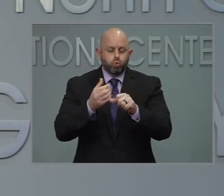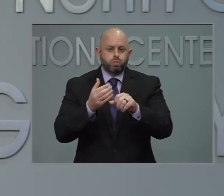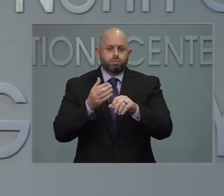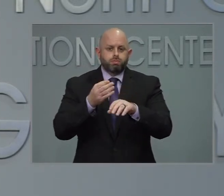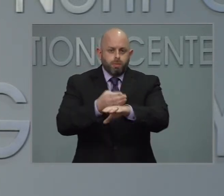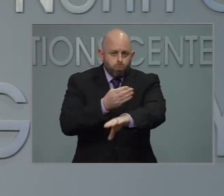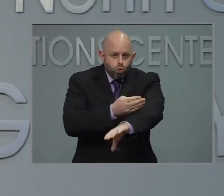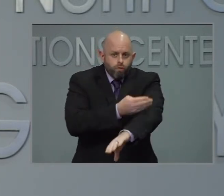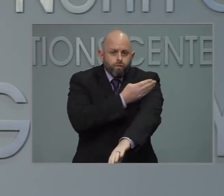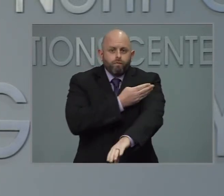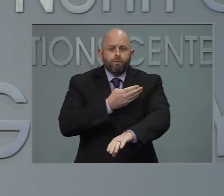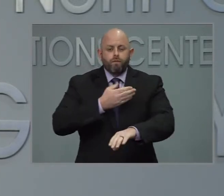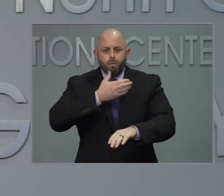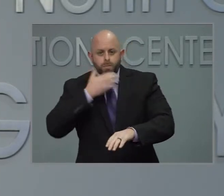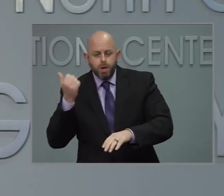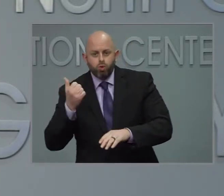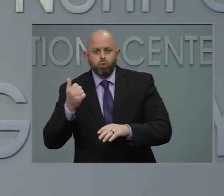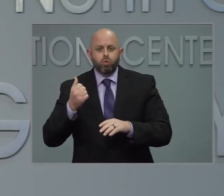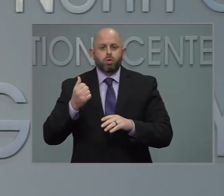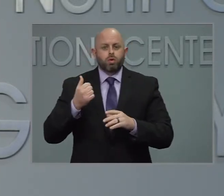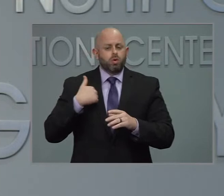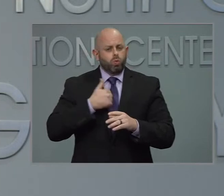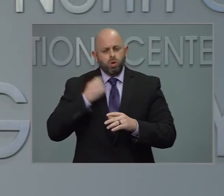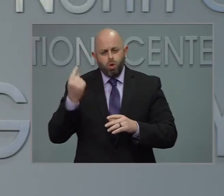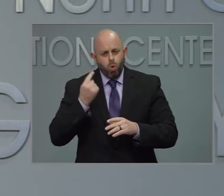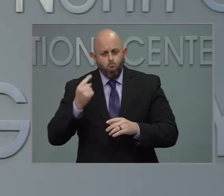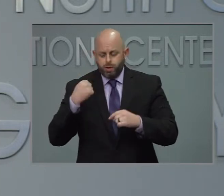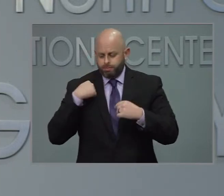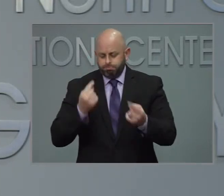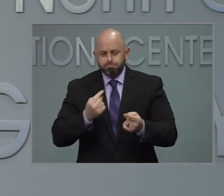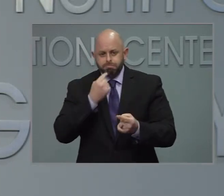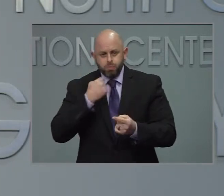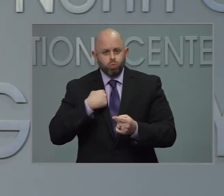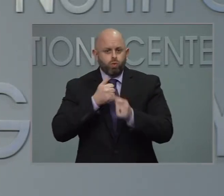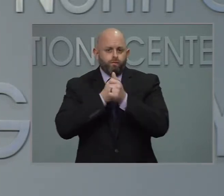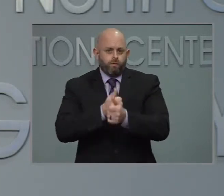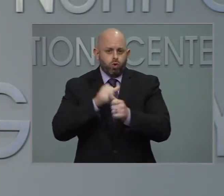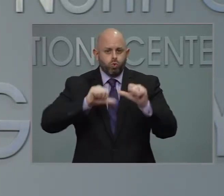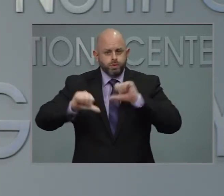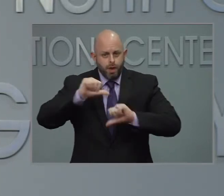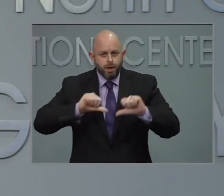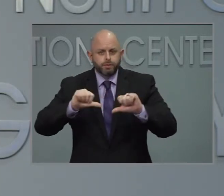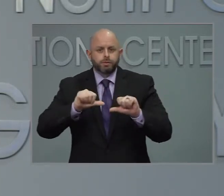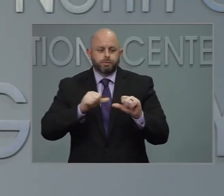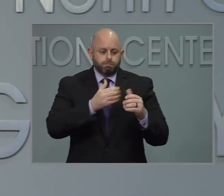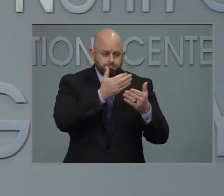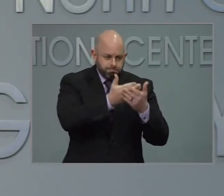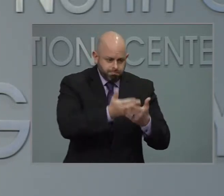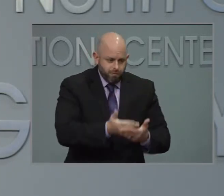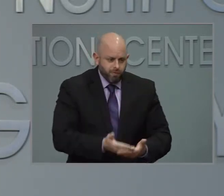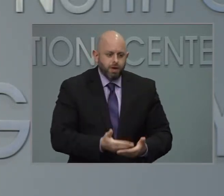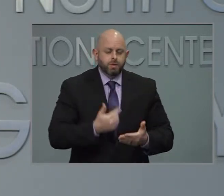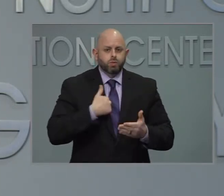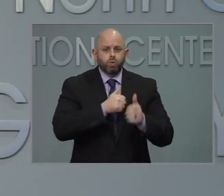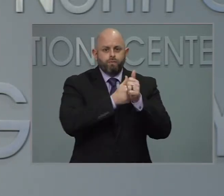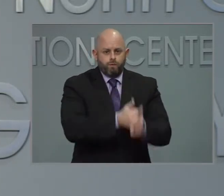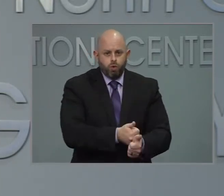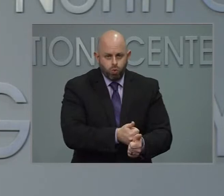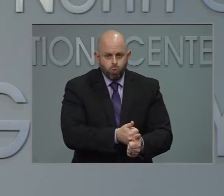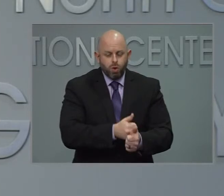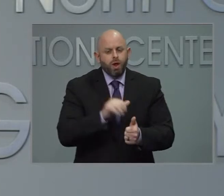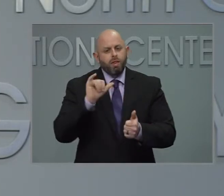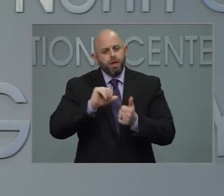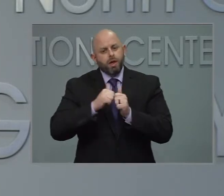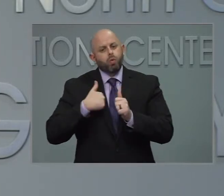get-go that we're going to follow the science and the data. We have been by easing restrictions over